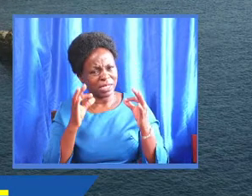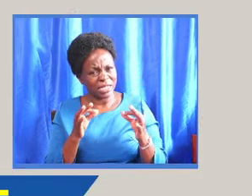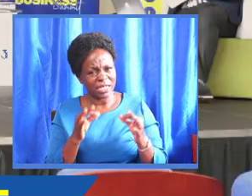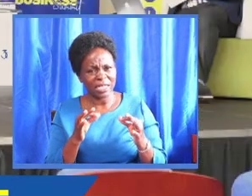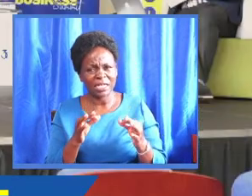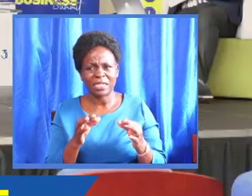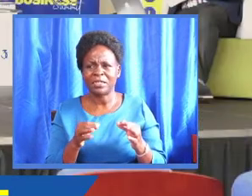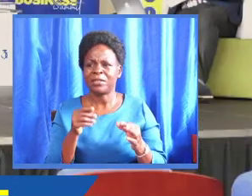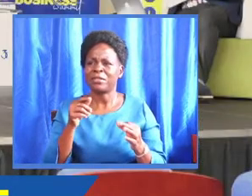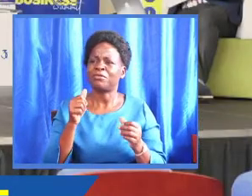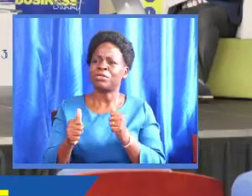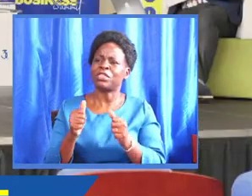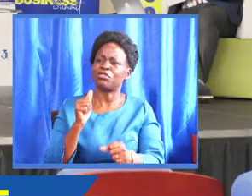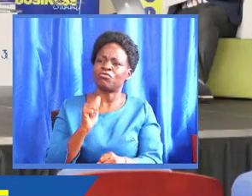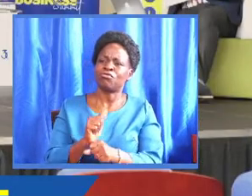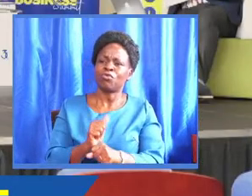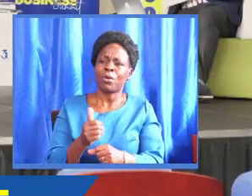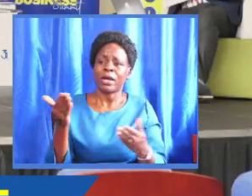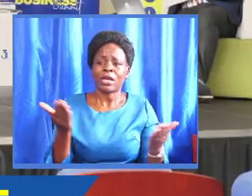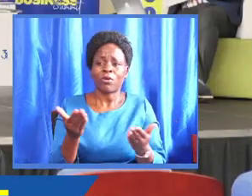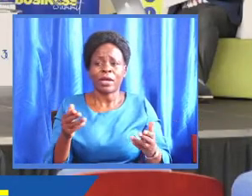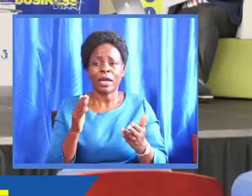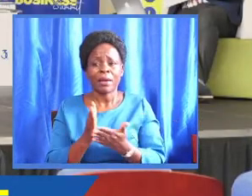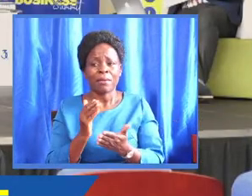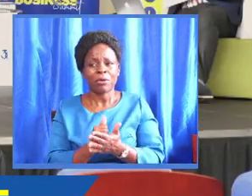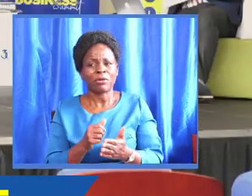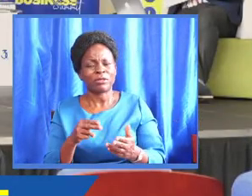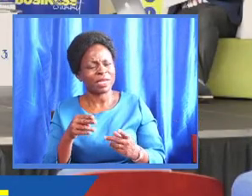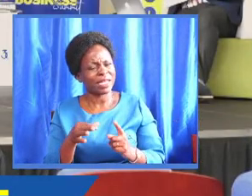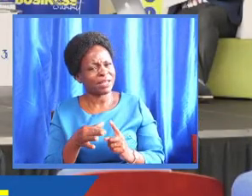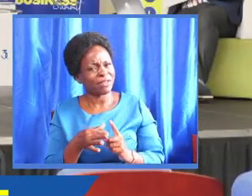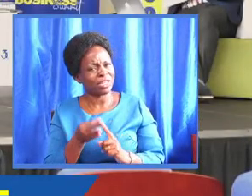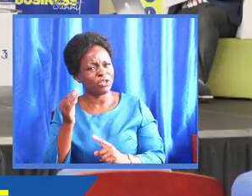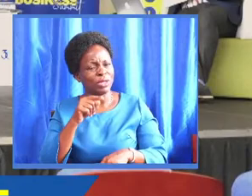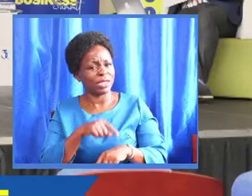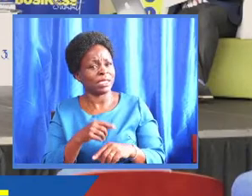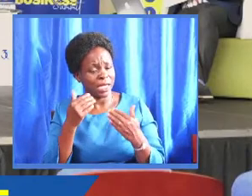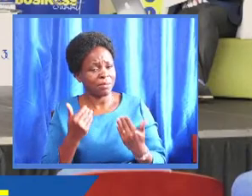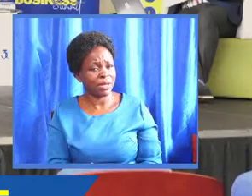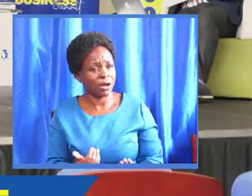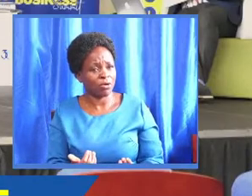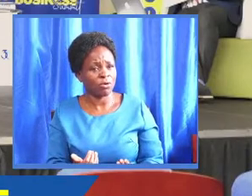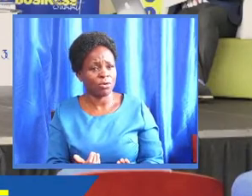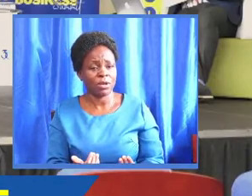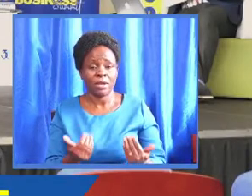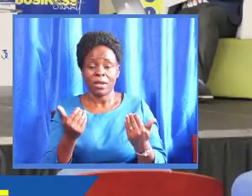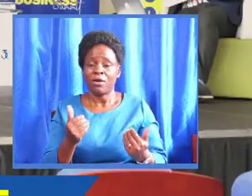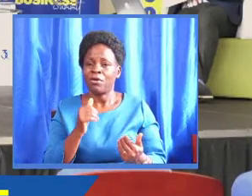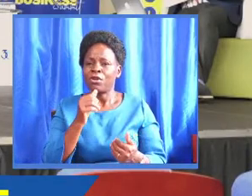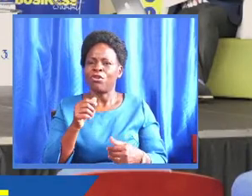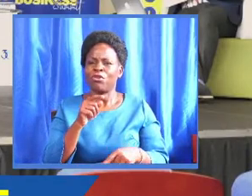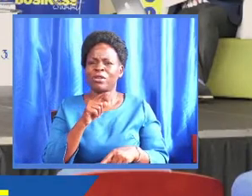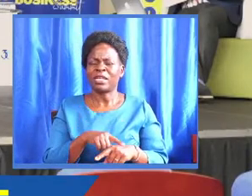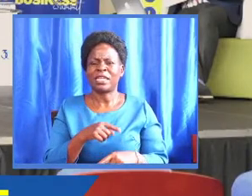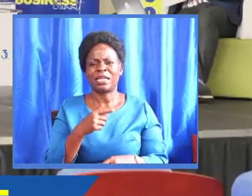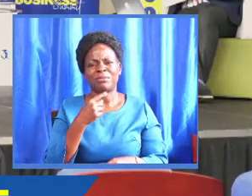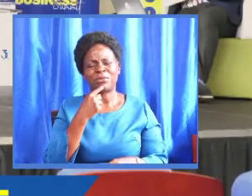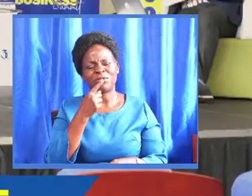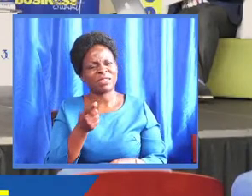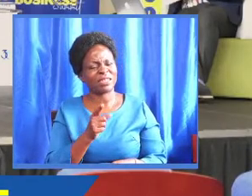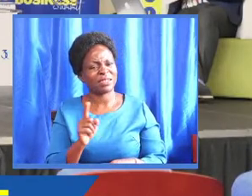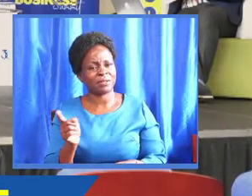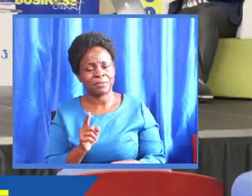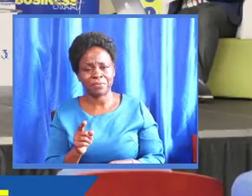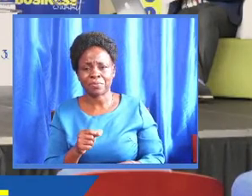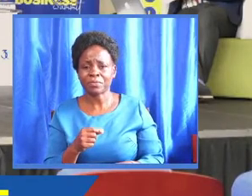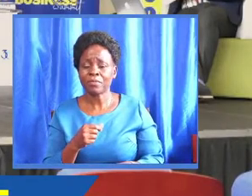sector is better than the other, because we're in a very unique time right now. So now is not a time to really be saying, you know, one sector is better